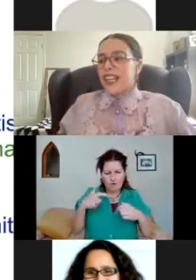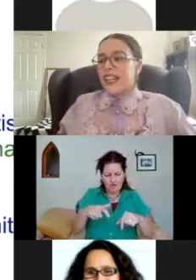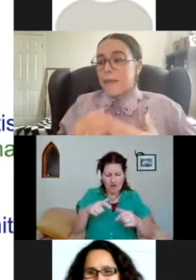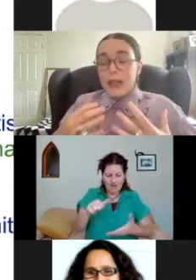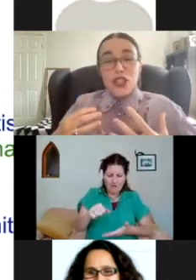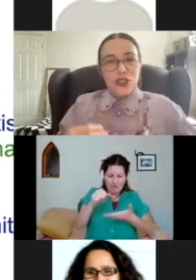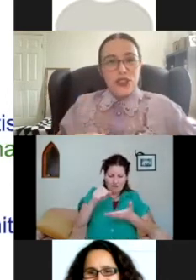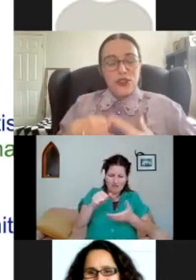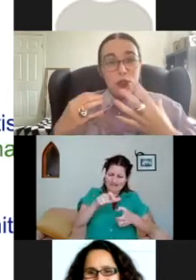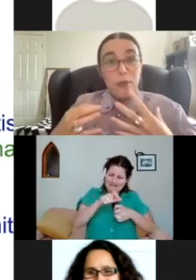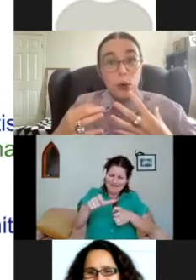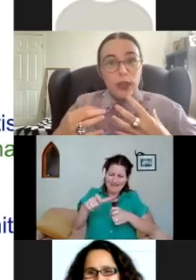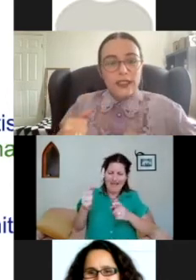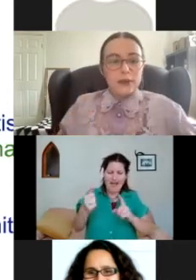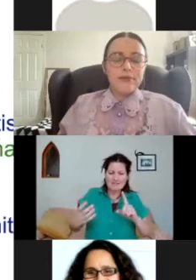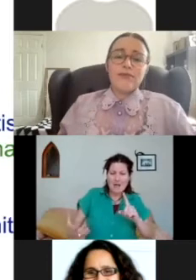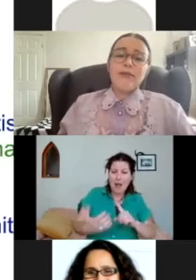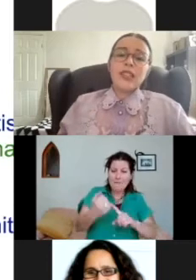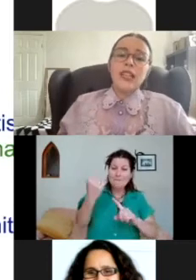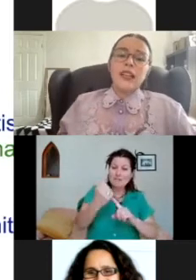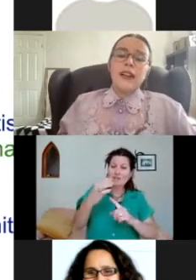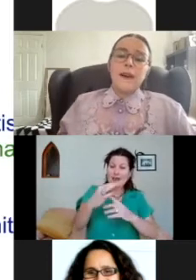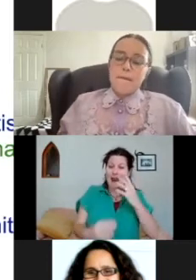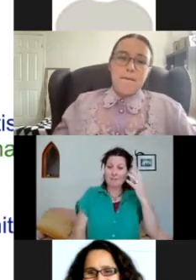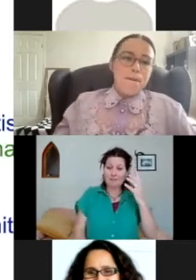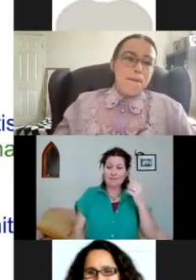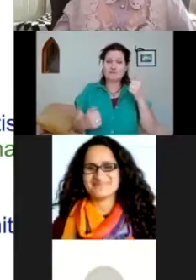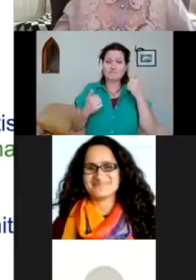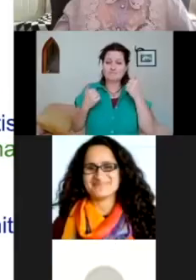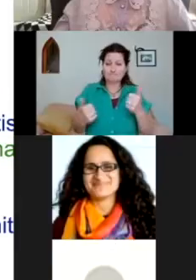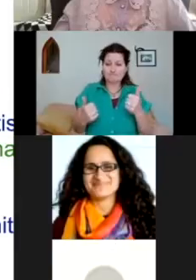of like an ambitious component.